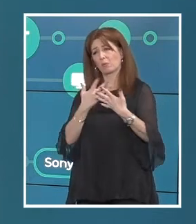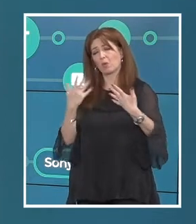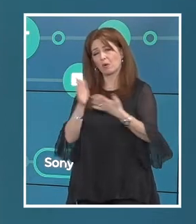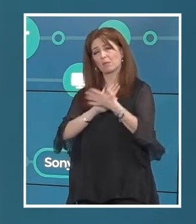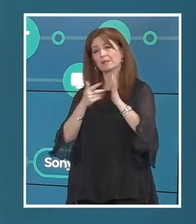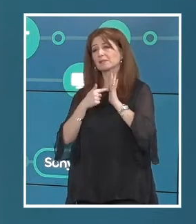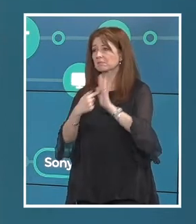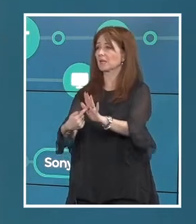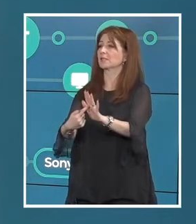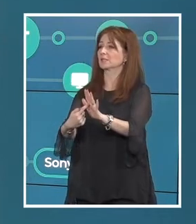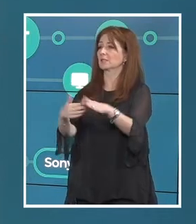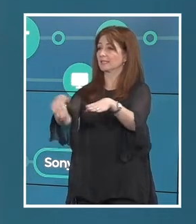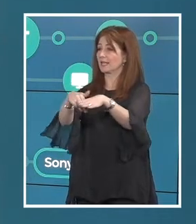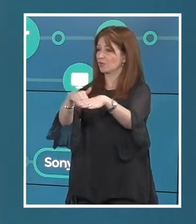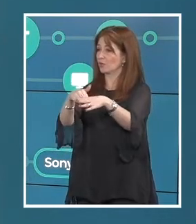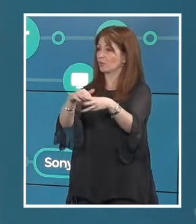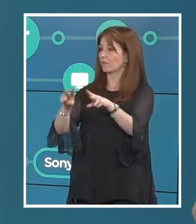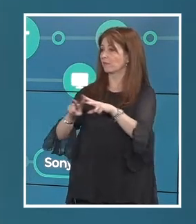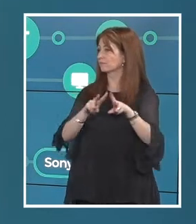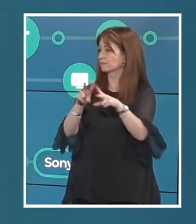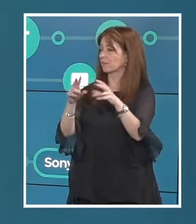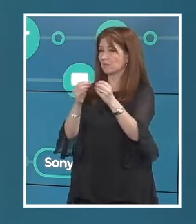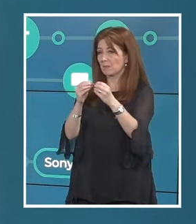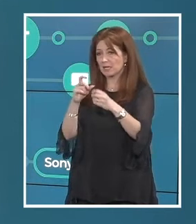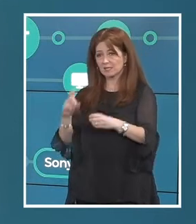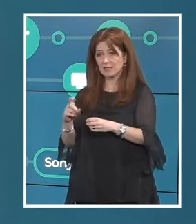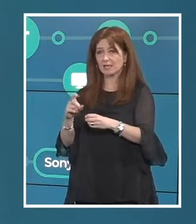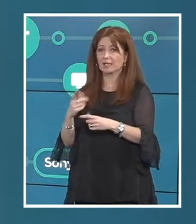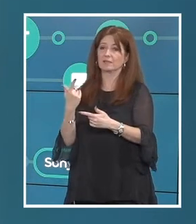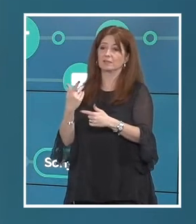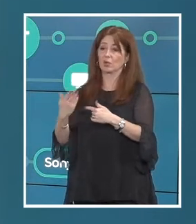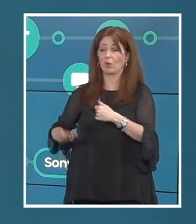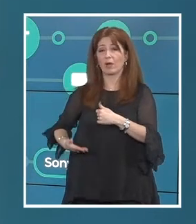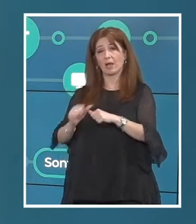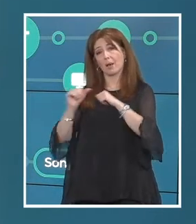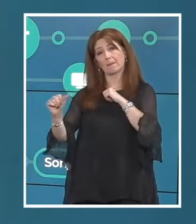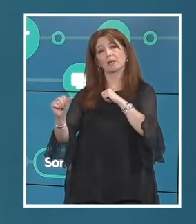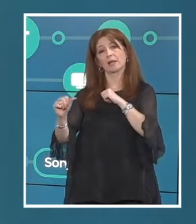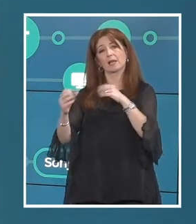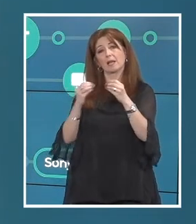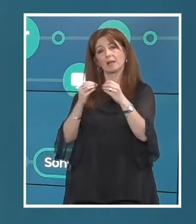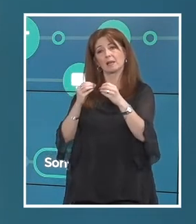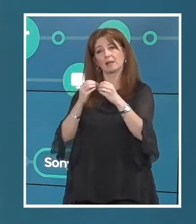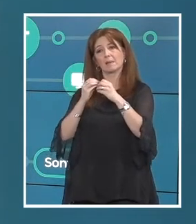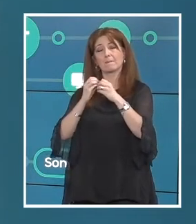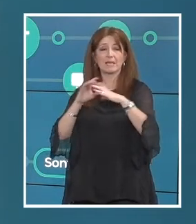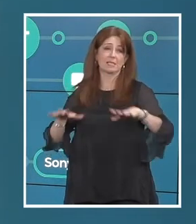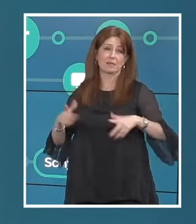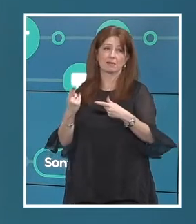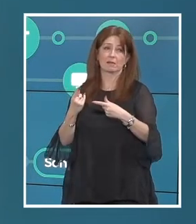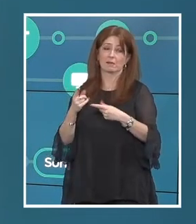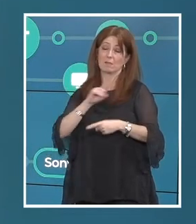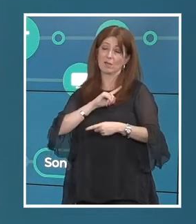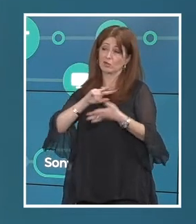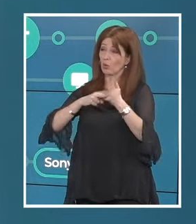messages internally at the BBC. You know, we're a media corporation. And because we're such a big